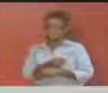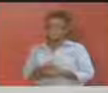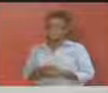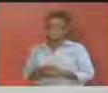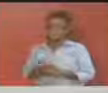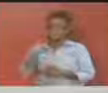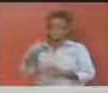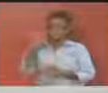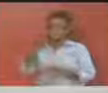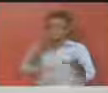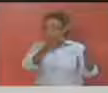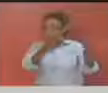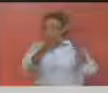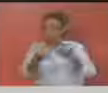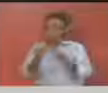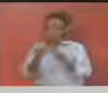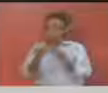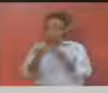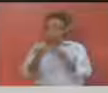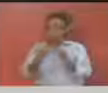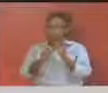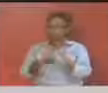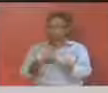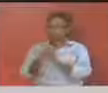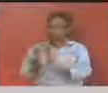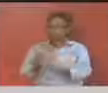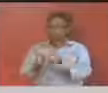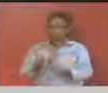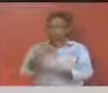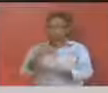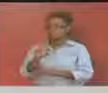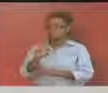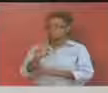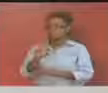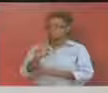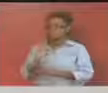are lots of moving parts to launch a vaccination